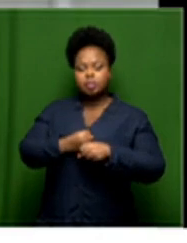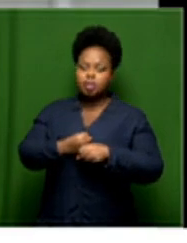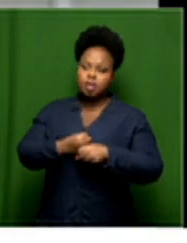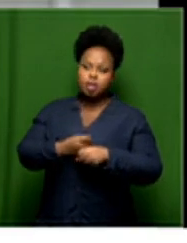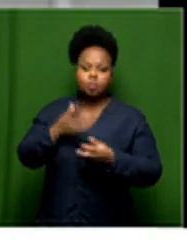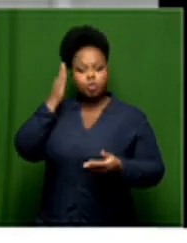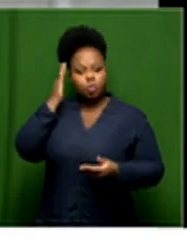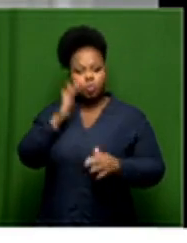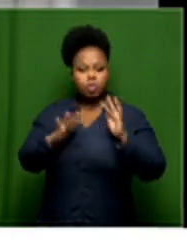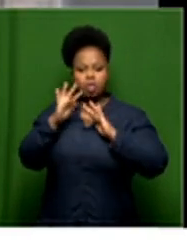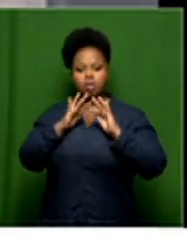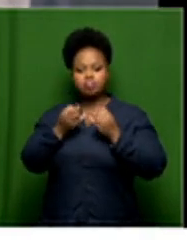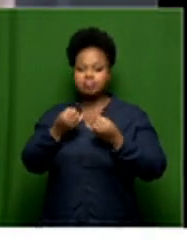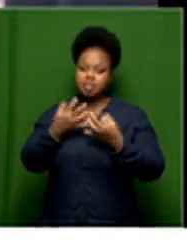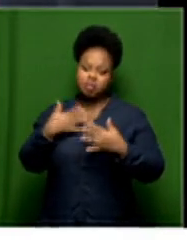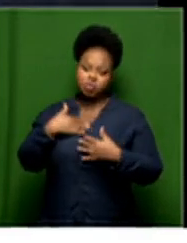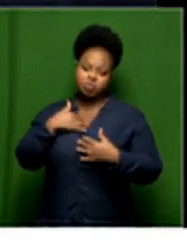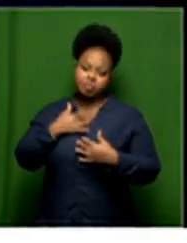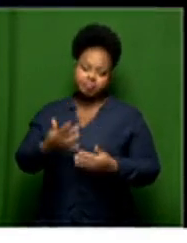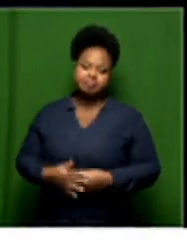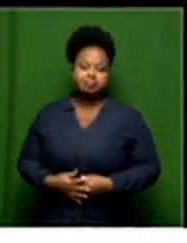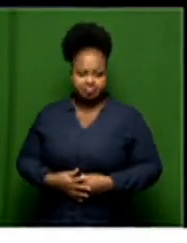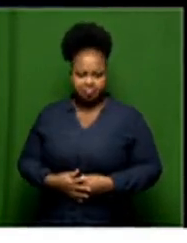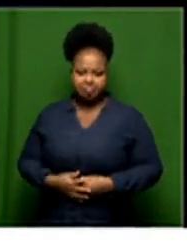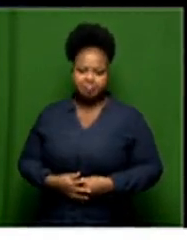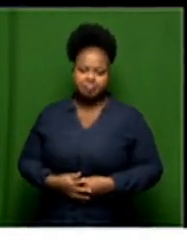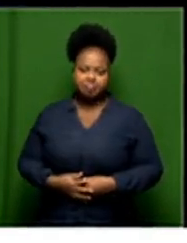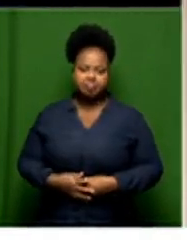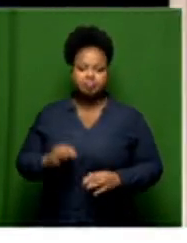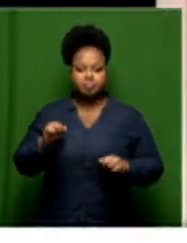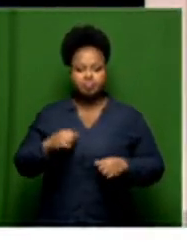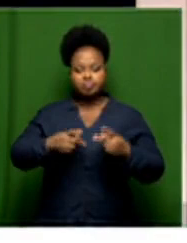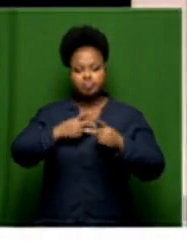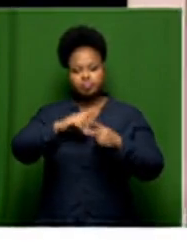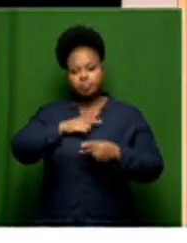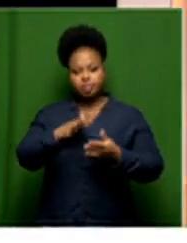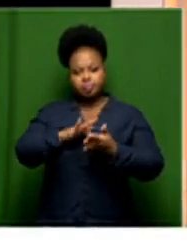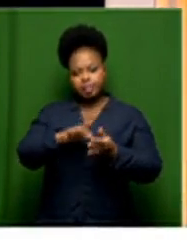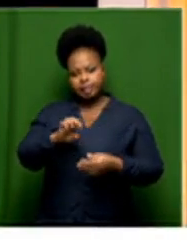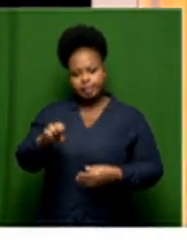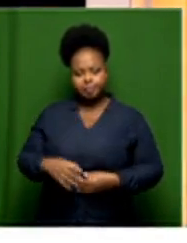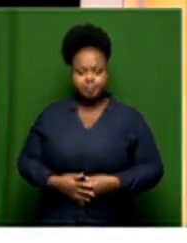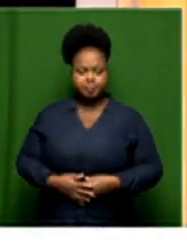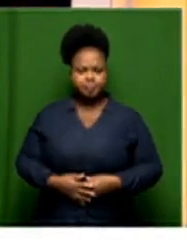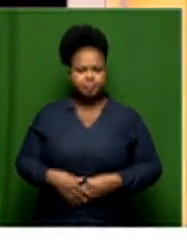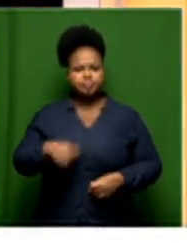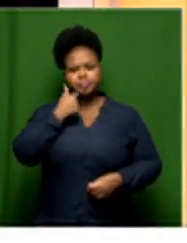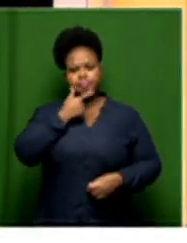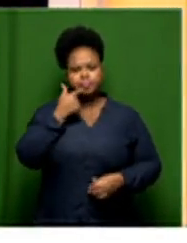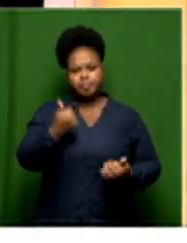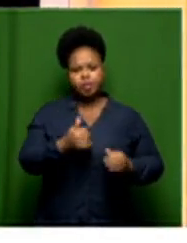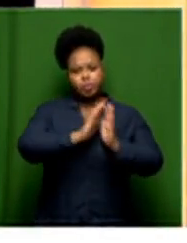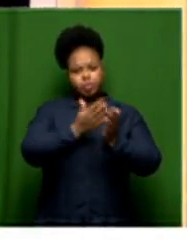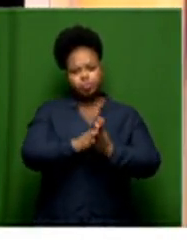so uncertain, means a lot to me. So Restaurateur of the Year in the Middle East. Yeah. Okay. And you've recently launched